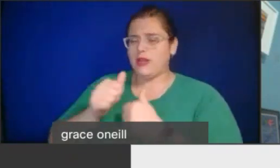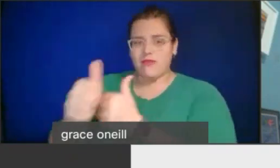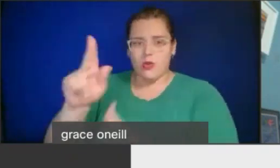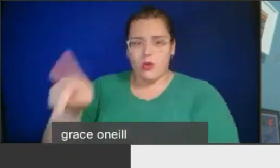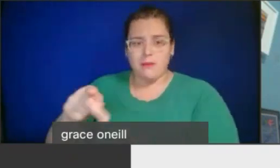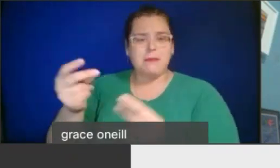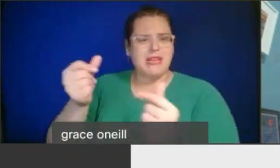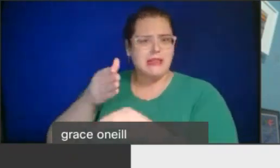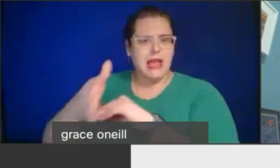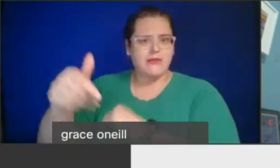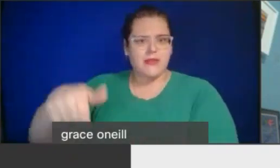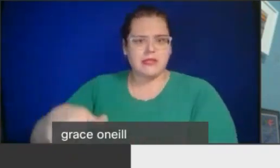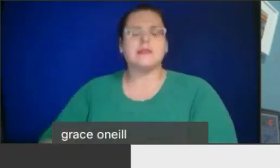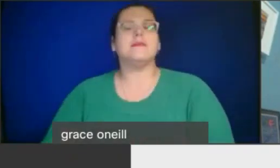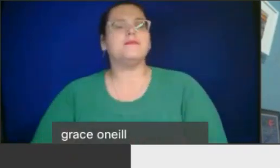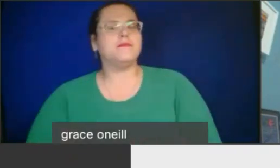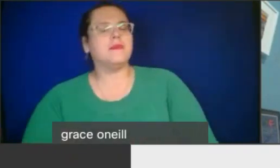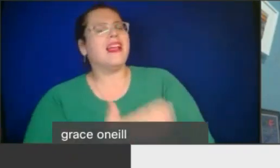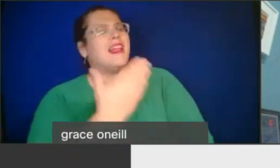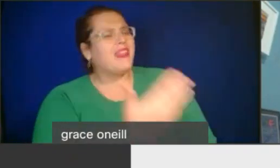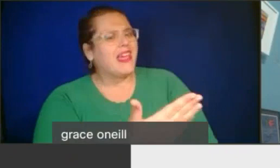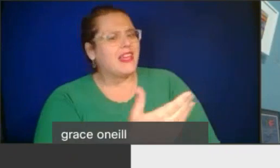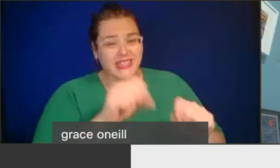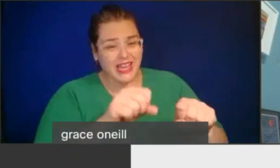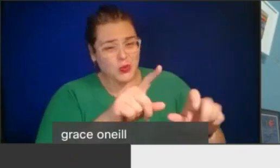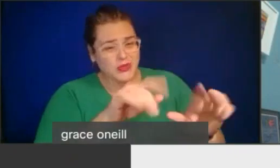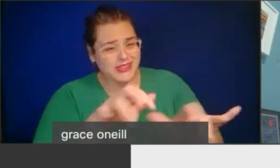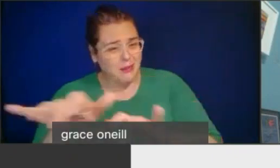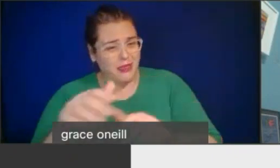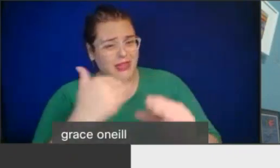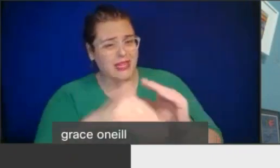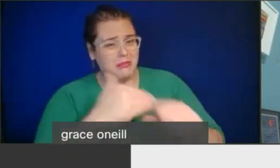Thank you. Thank you. Could you type out that email address for us?